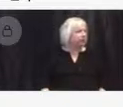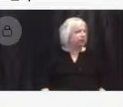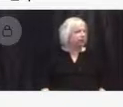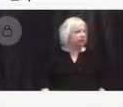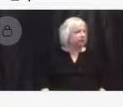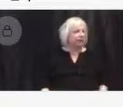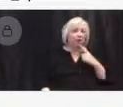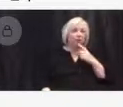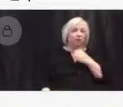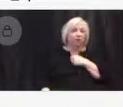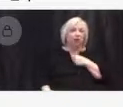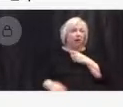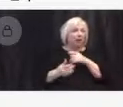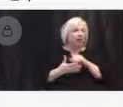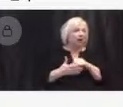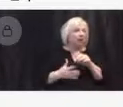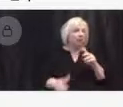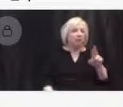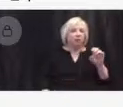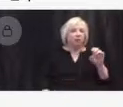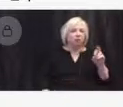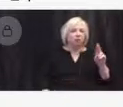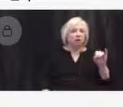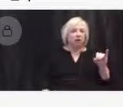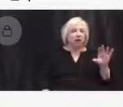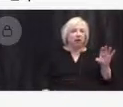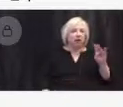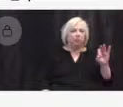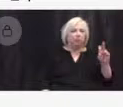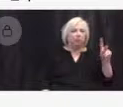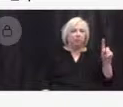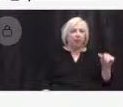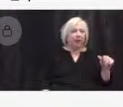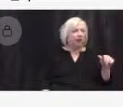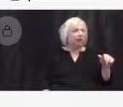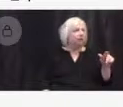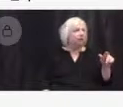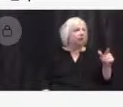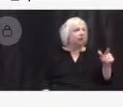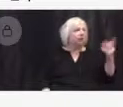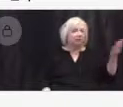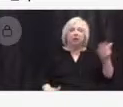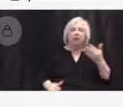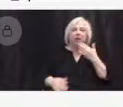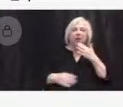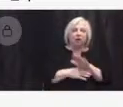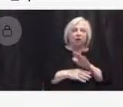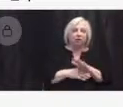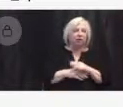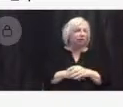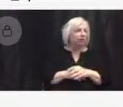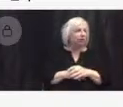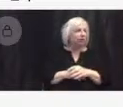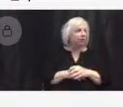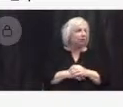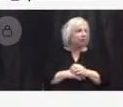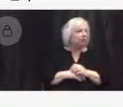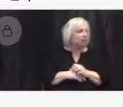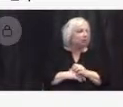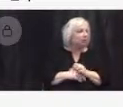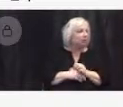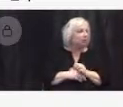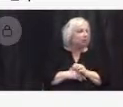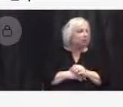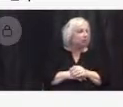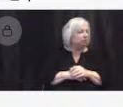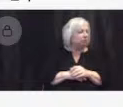So sorry about that, Mr. Eric Bailey. Good afternoon. Go ahead. The floor is yours. Certainly, I'm not the orator that has been